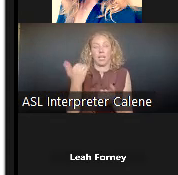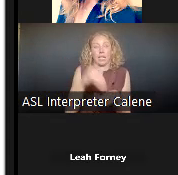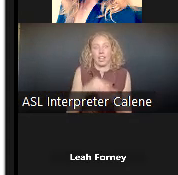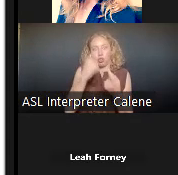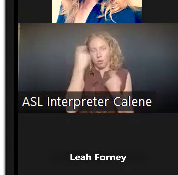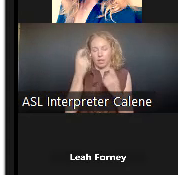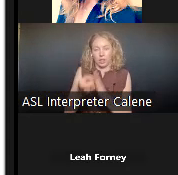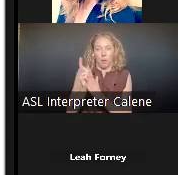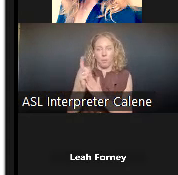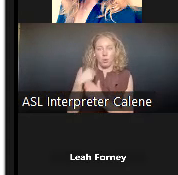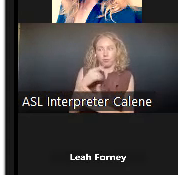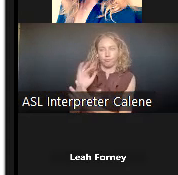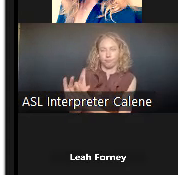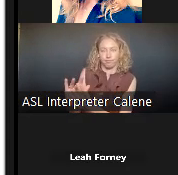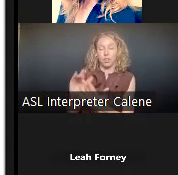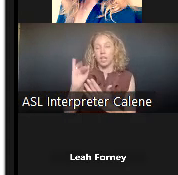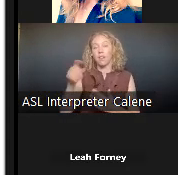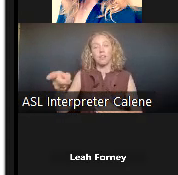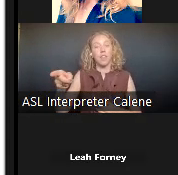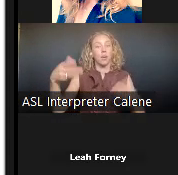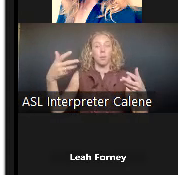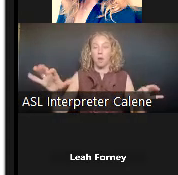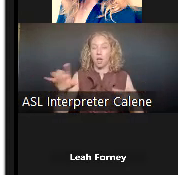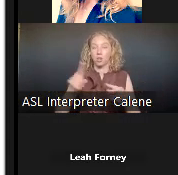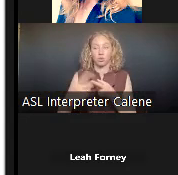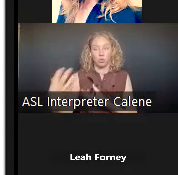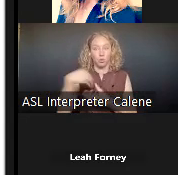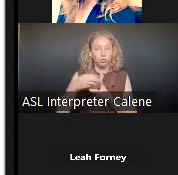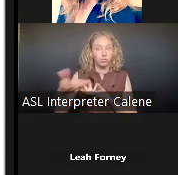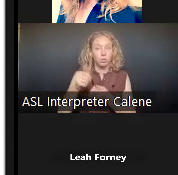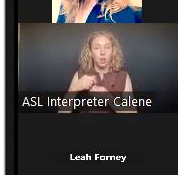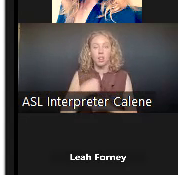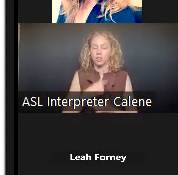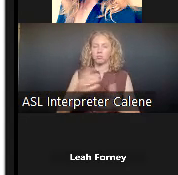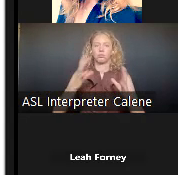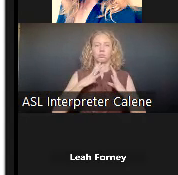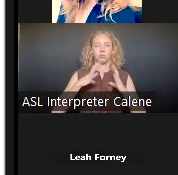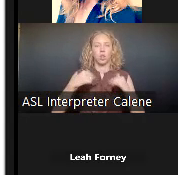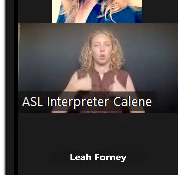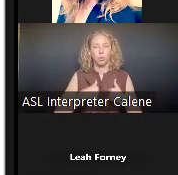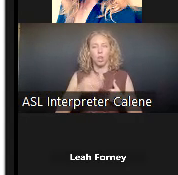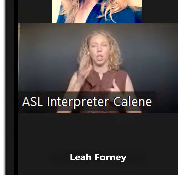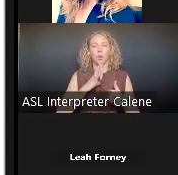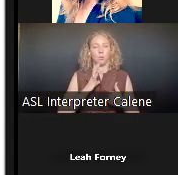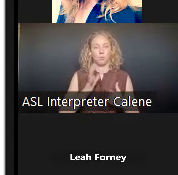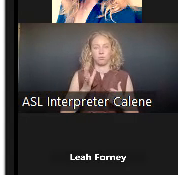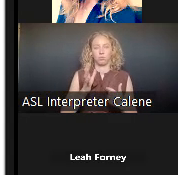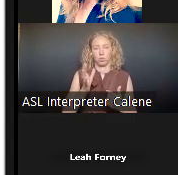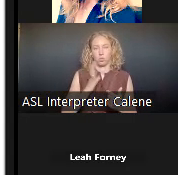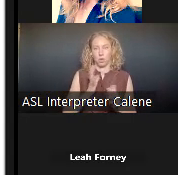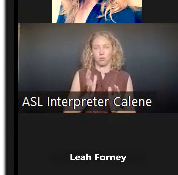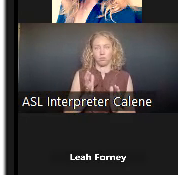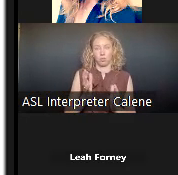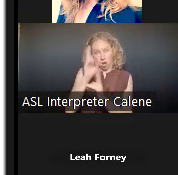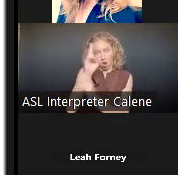re-traumatizing moment for them. And if they do not want to engage, that is something we look at and we definitely